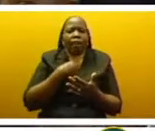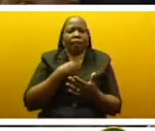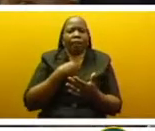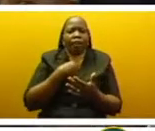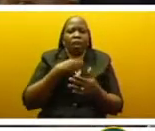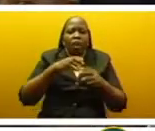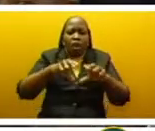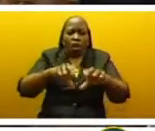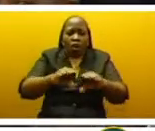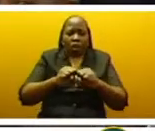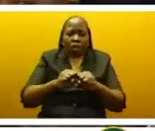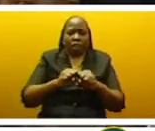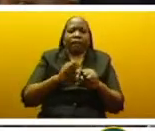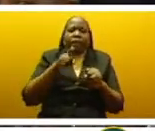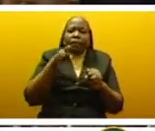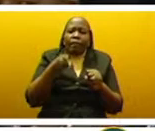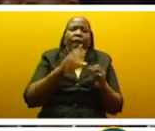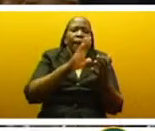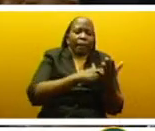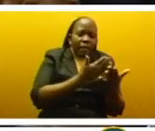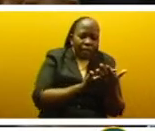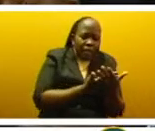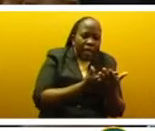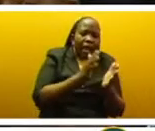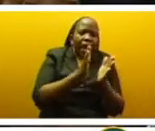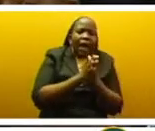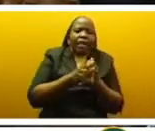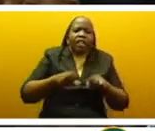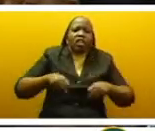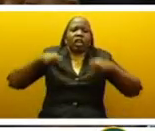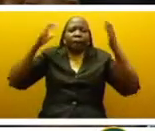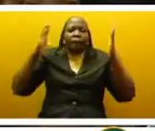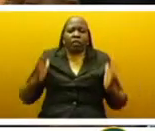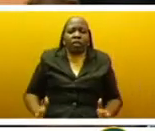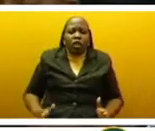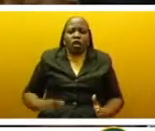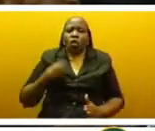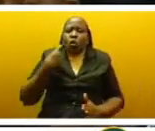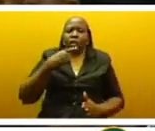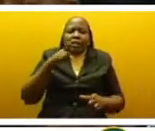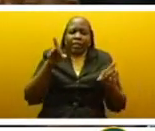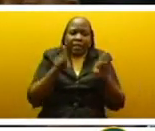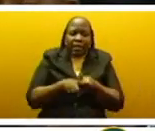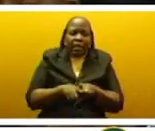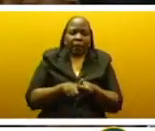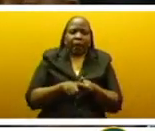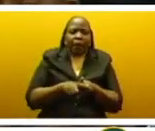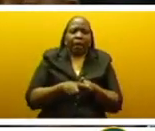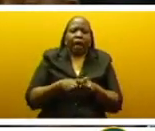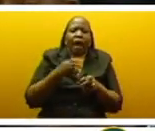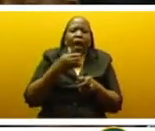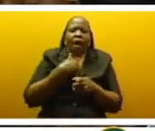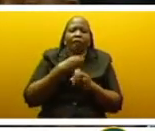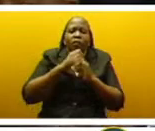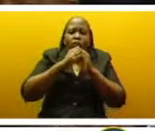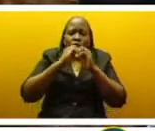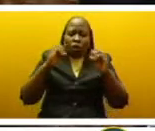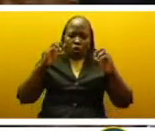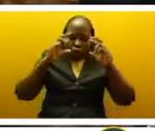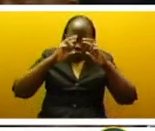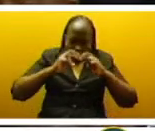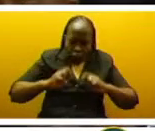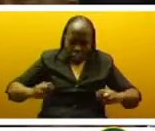the Iebc, and the chairman, who was the current chairman, for there being no verification by